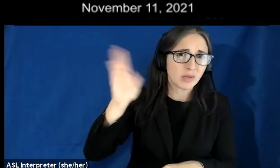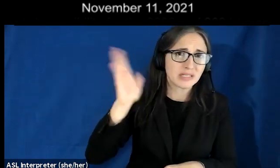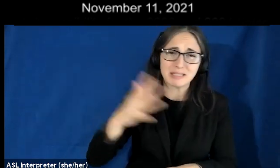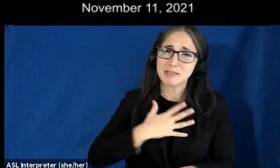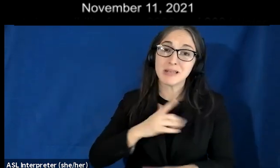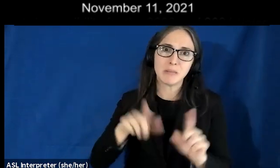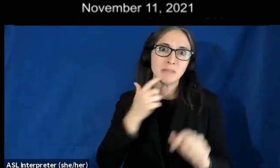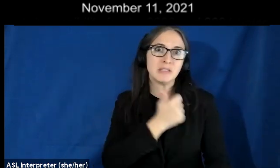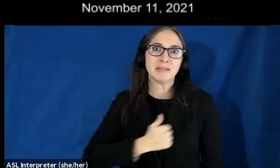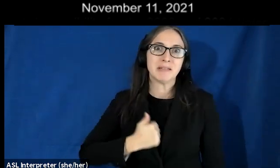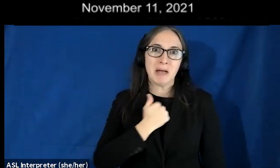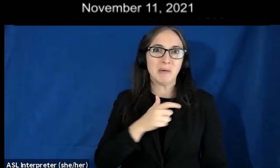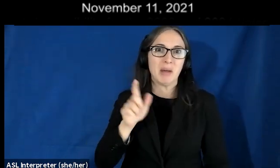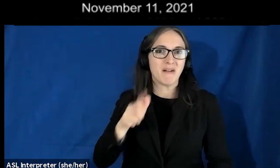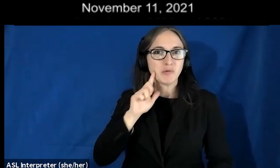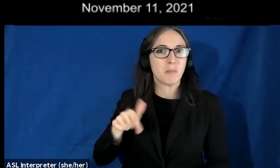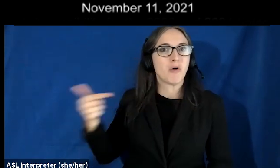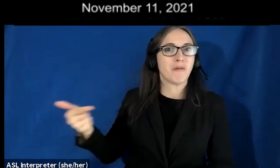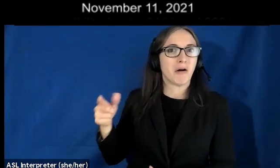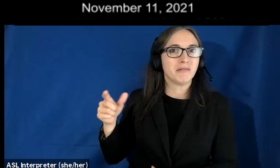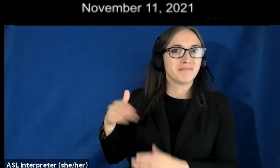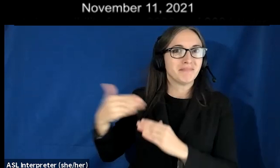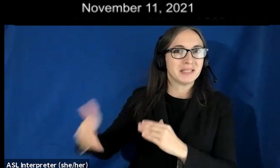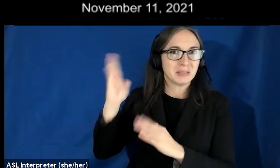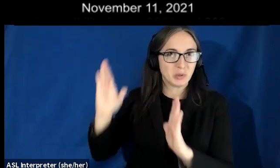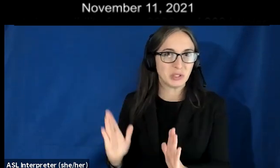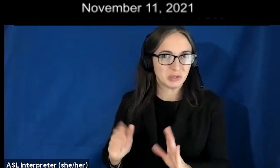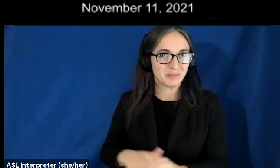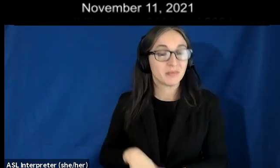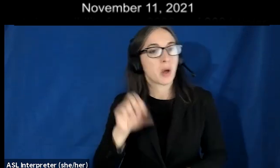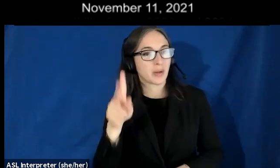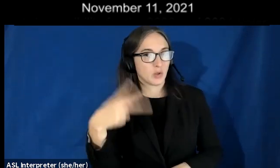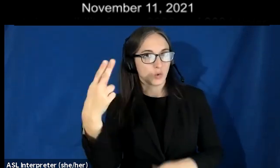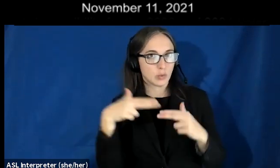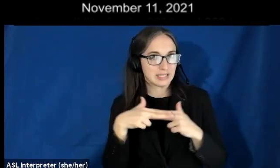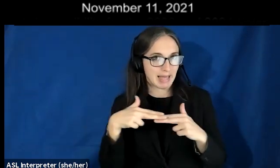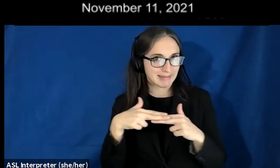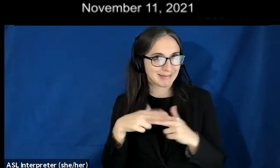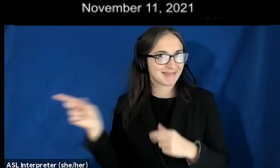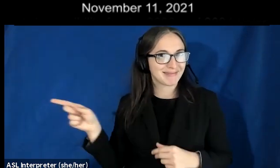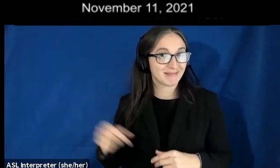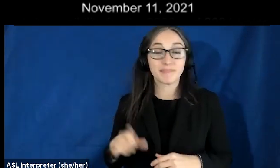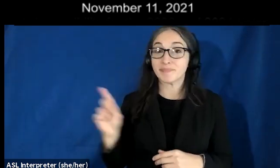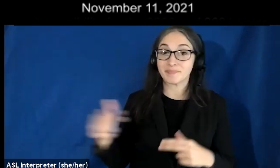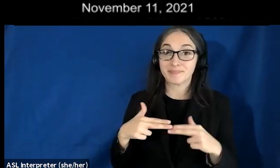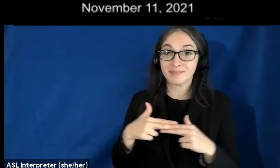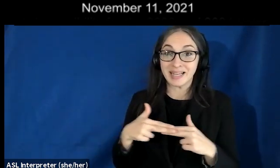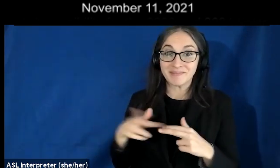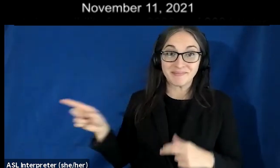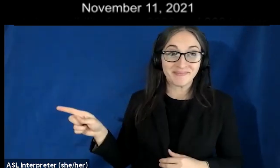so sorry. Thank We you. need to move on. All right, two slides I will share. This slide is